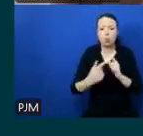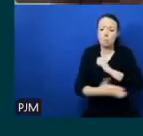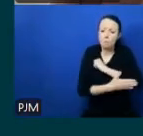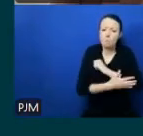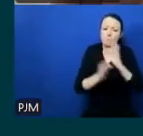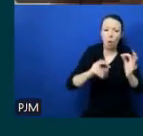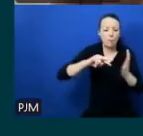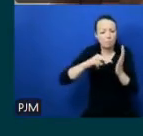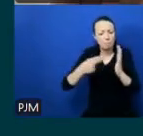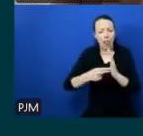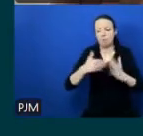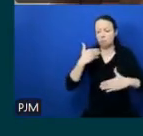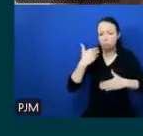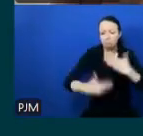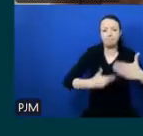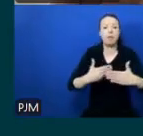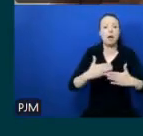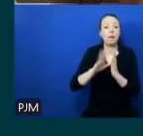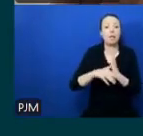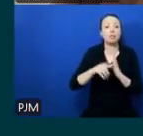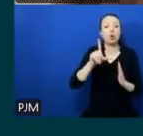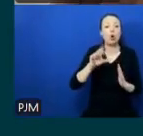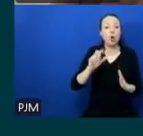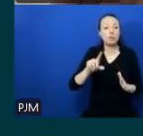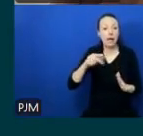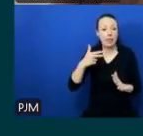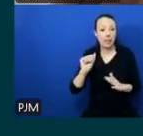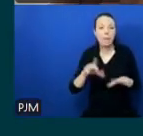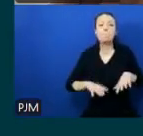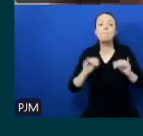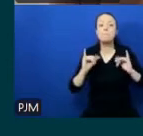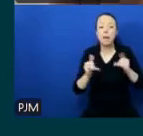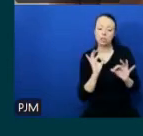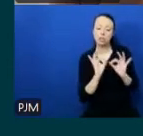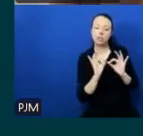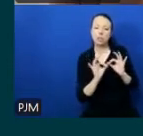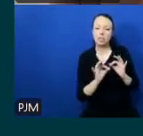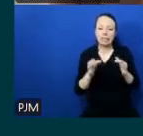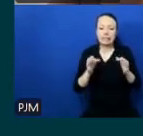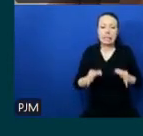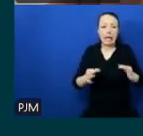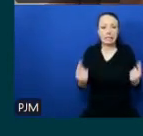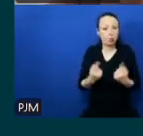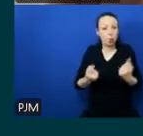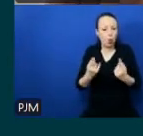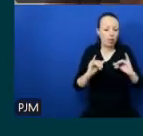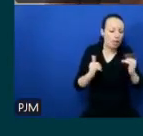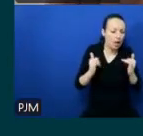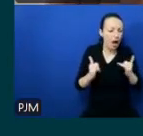has started with an assessment of the existing tree cover, because, well, you can't